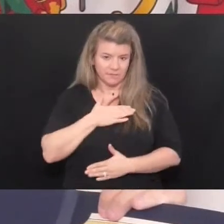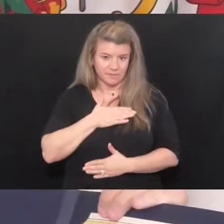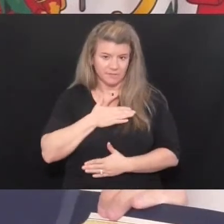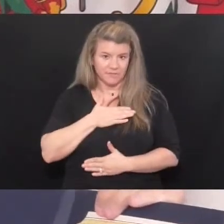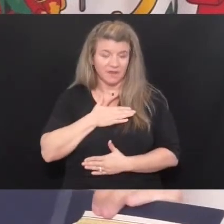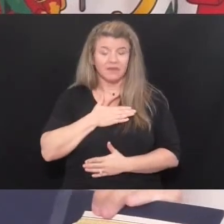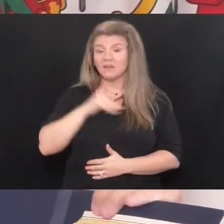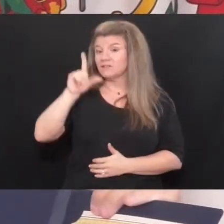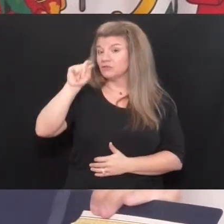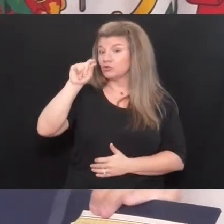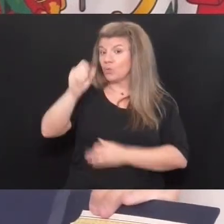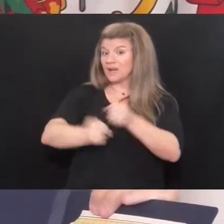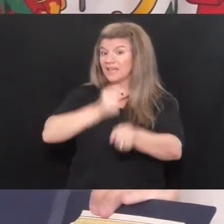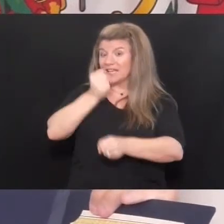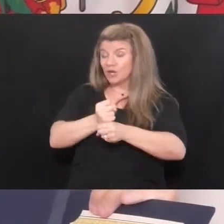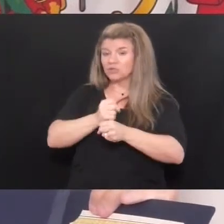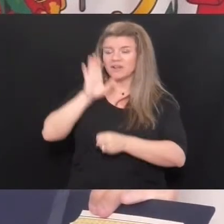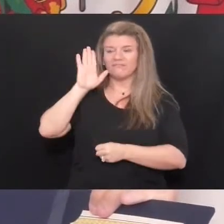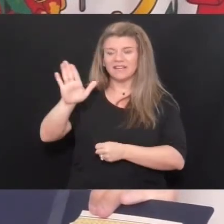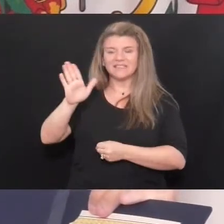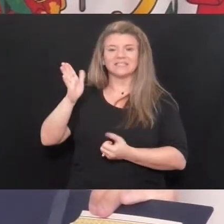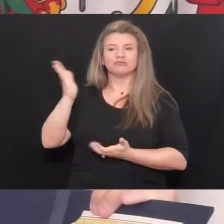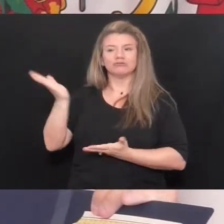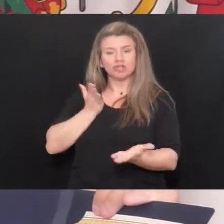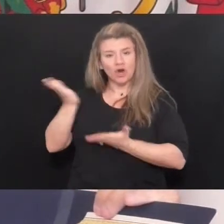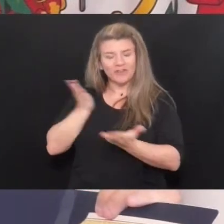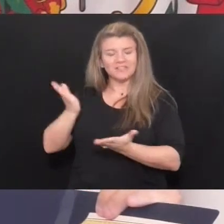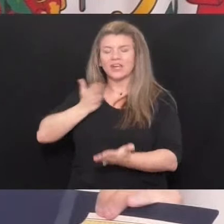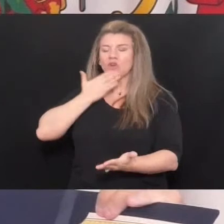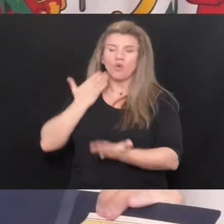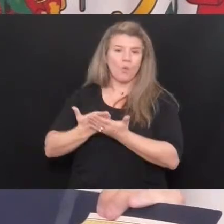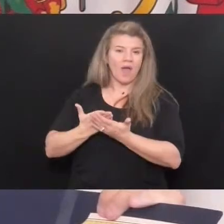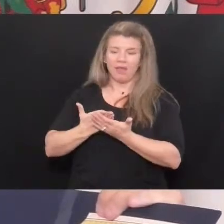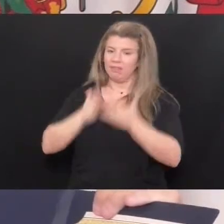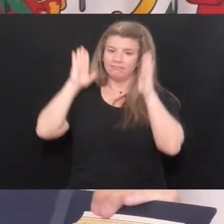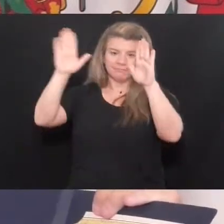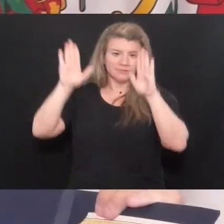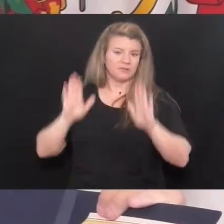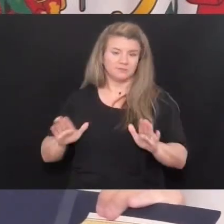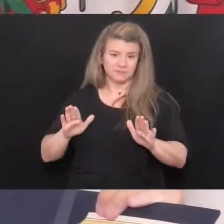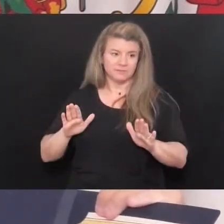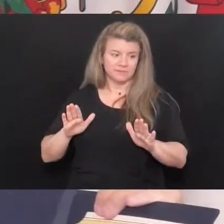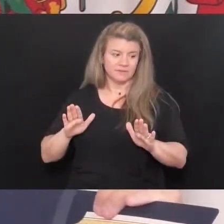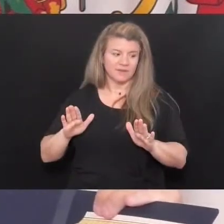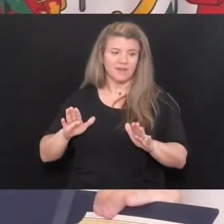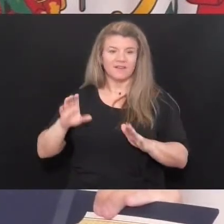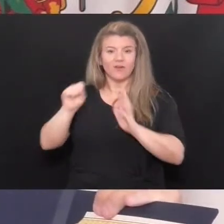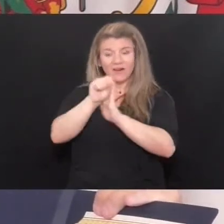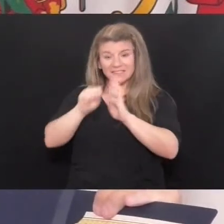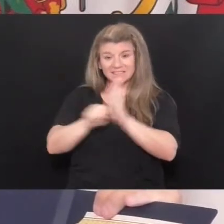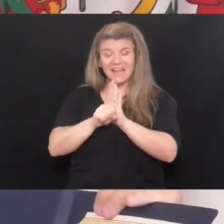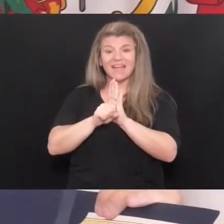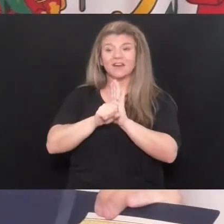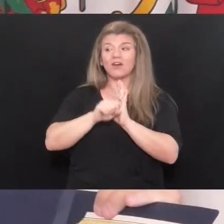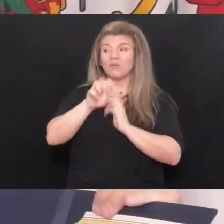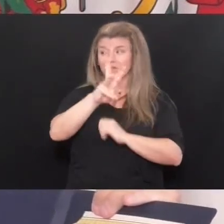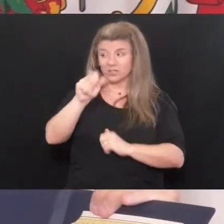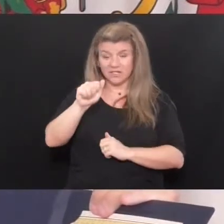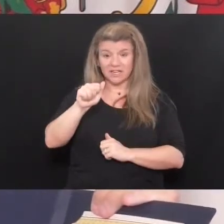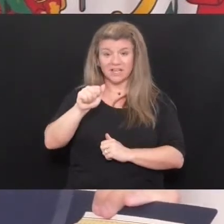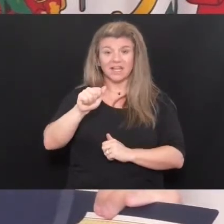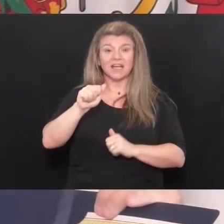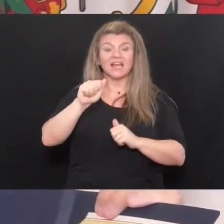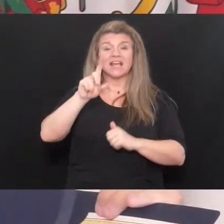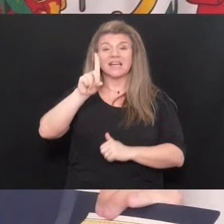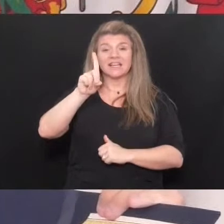for 20 years of dedicated and outstanding service to the state of West Virginia, Division